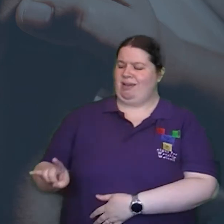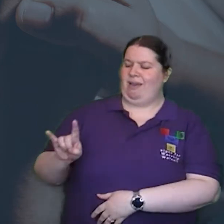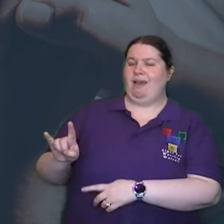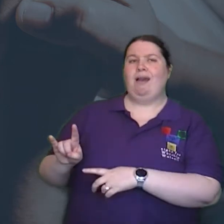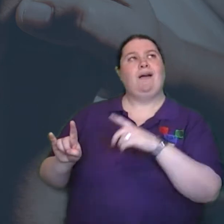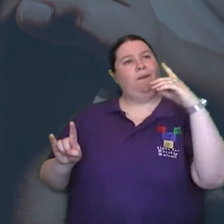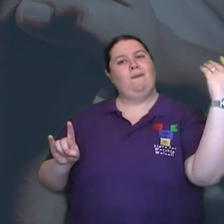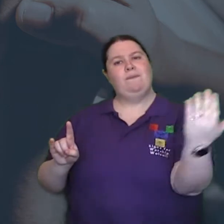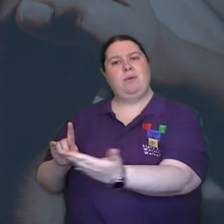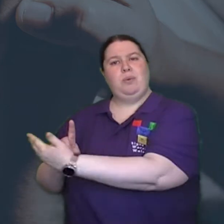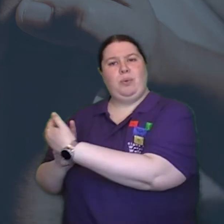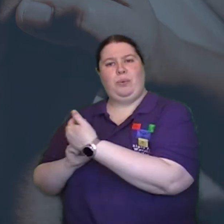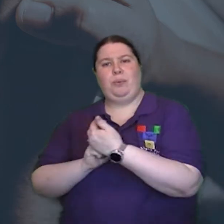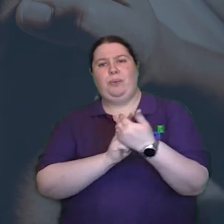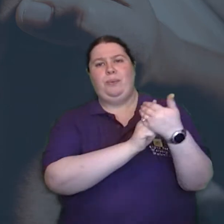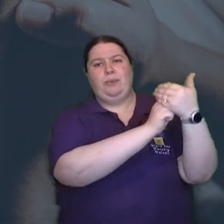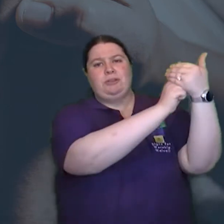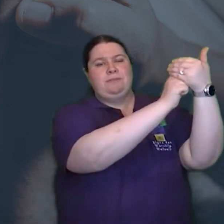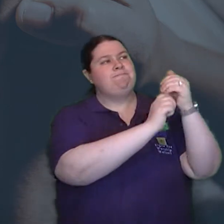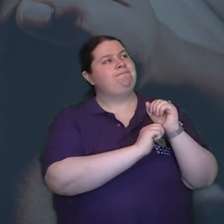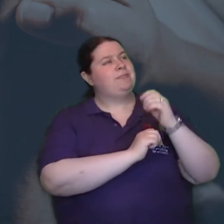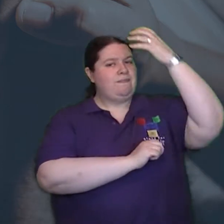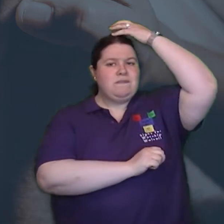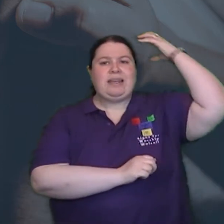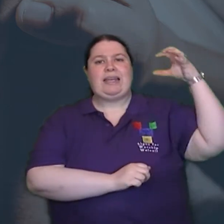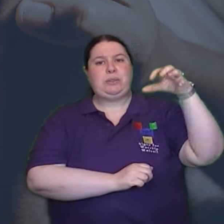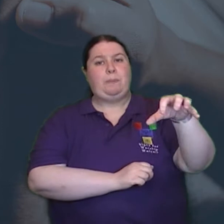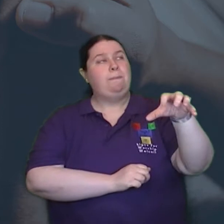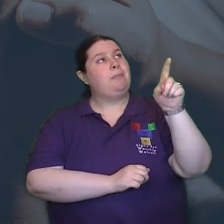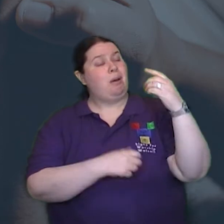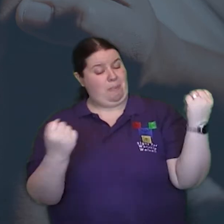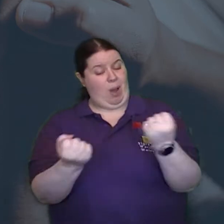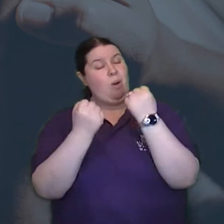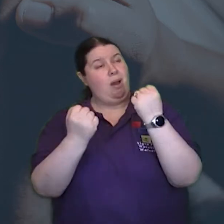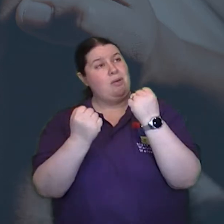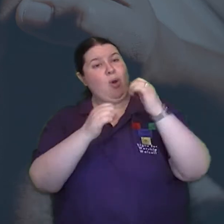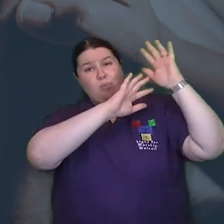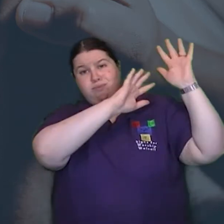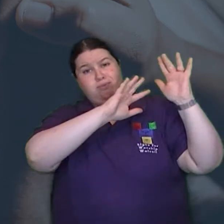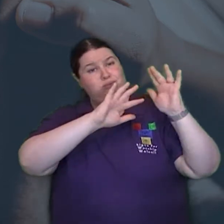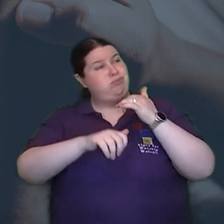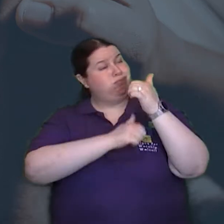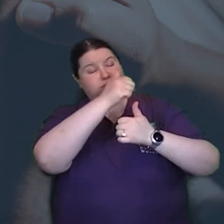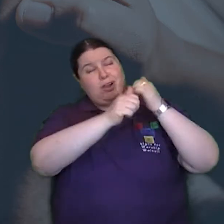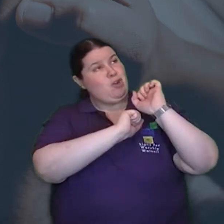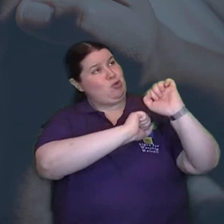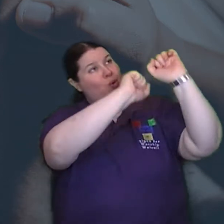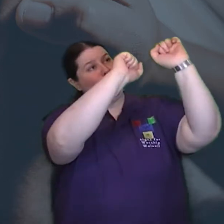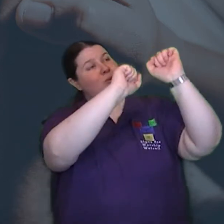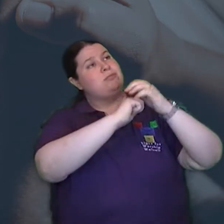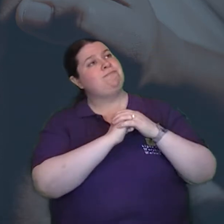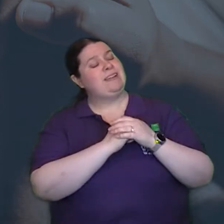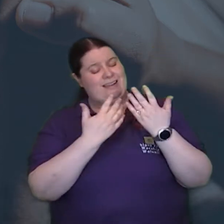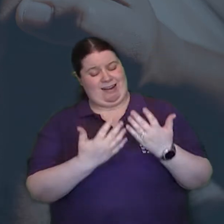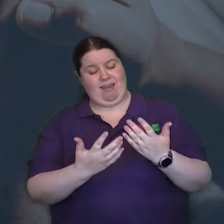into temptation, but deliver us from evil. For the kingdom, the power, and